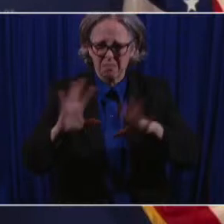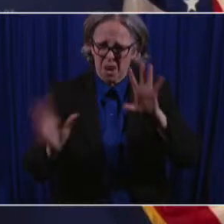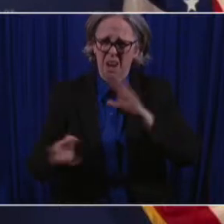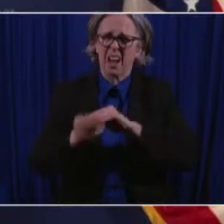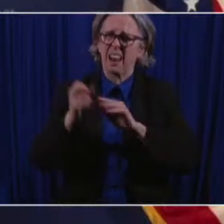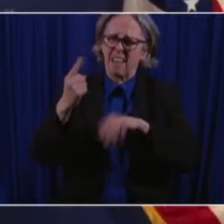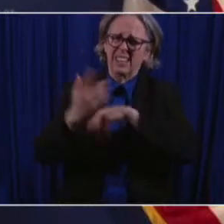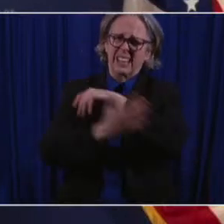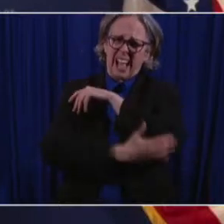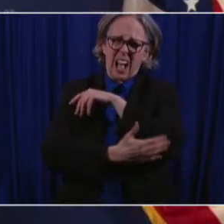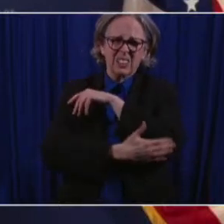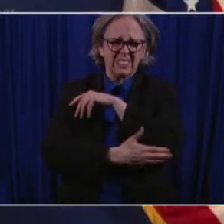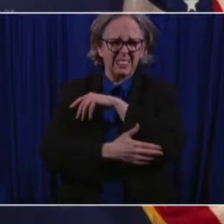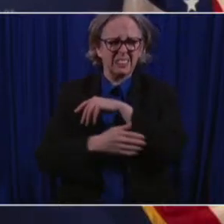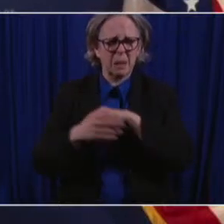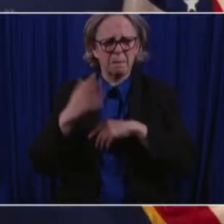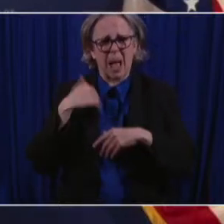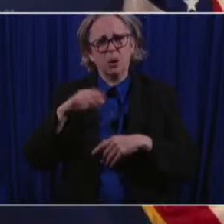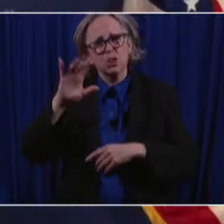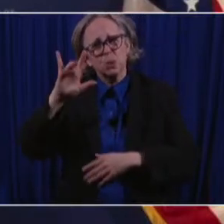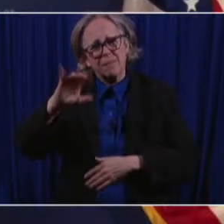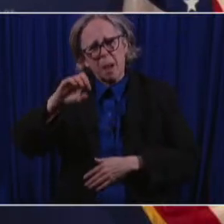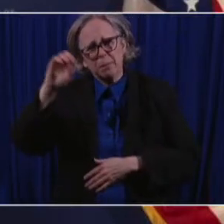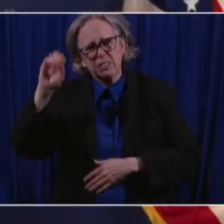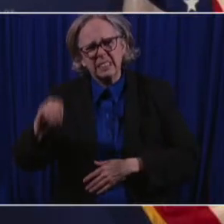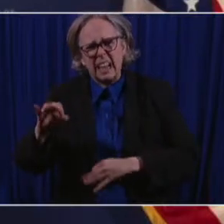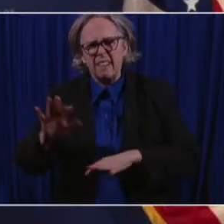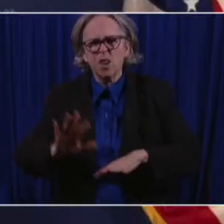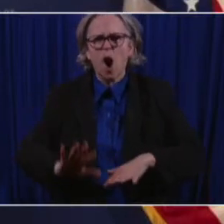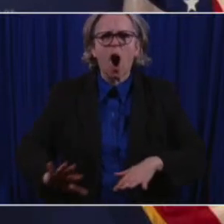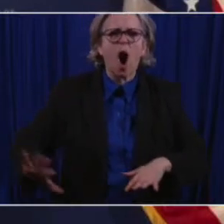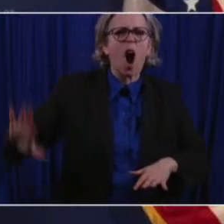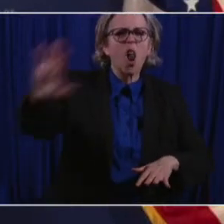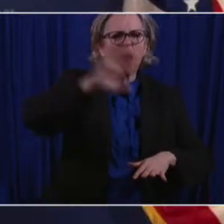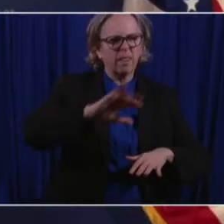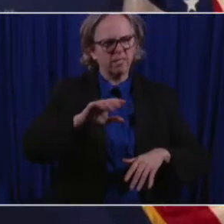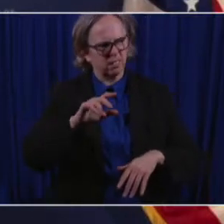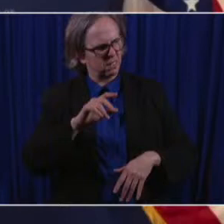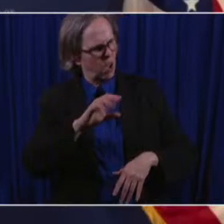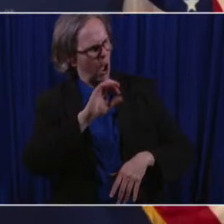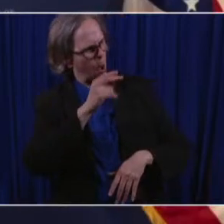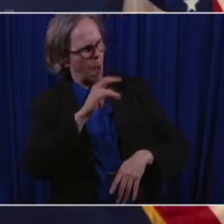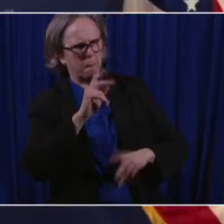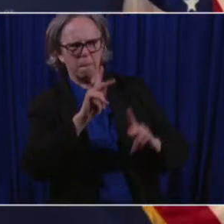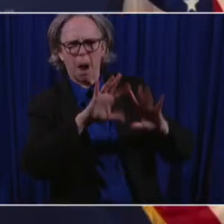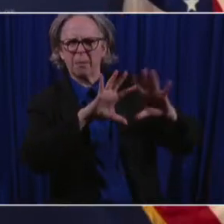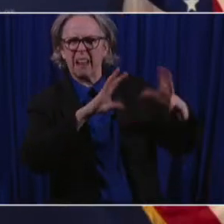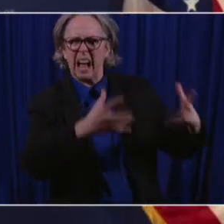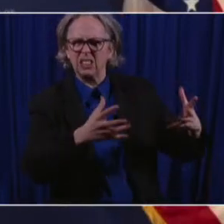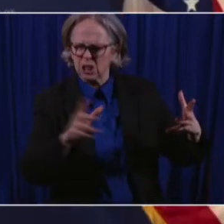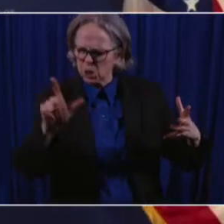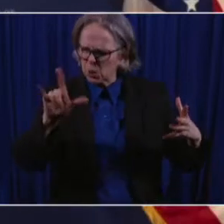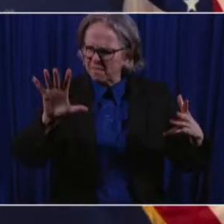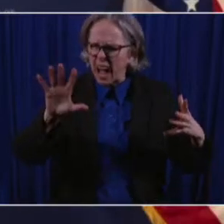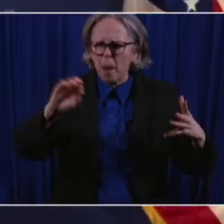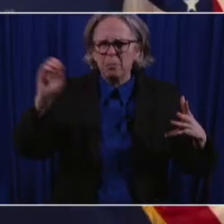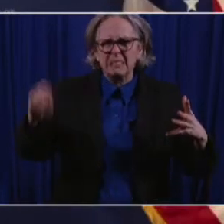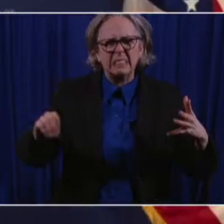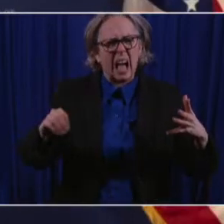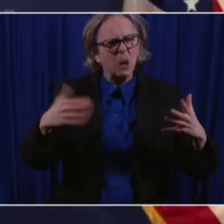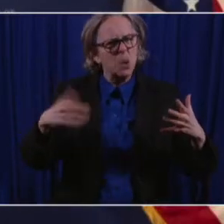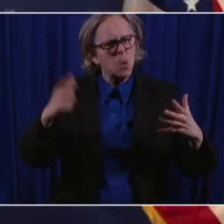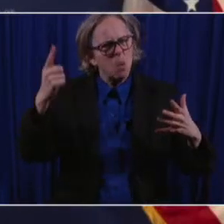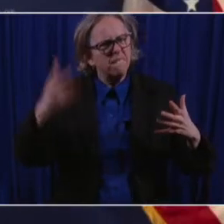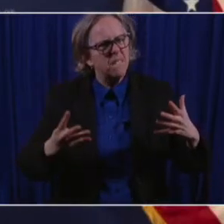state of Ohio. So these are a significant number of people are living in these very high incidence counties. As you can see, most